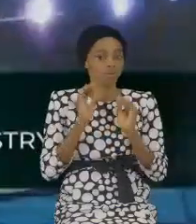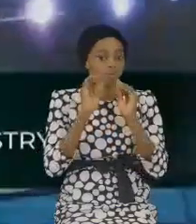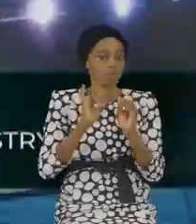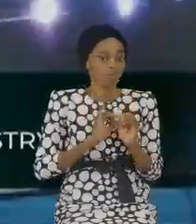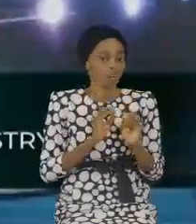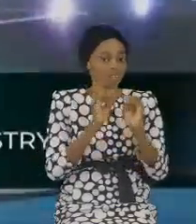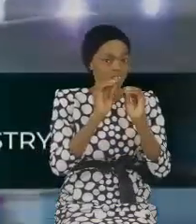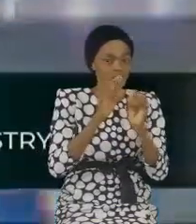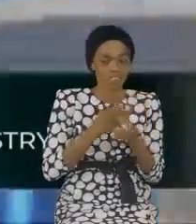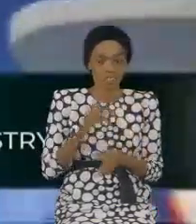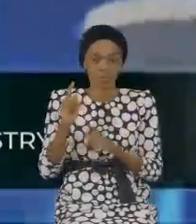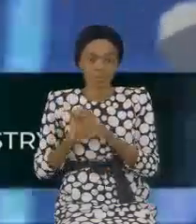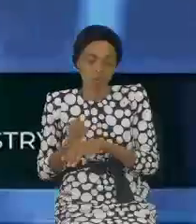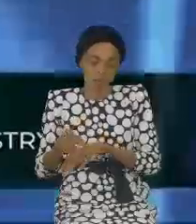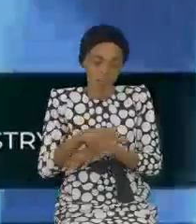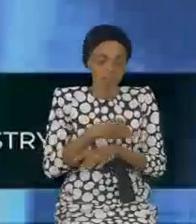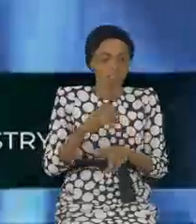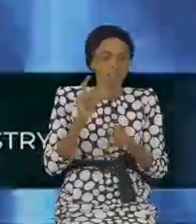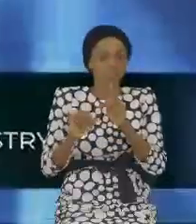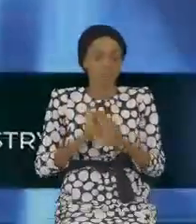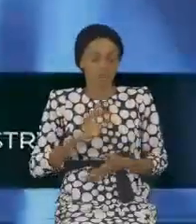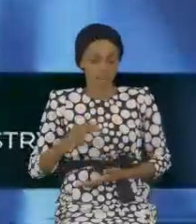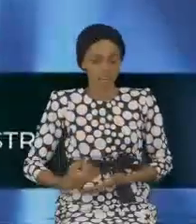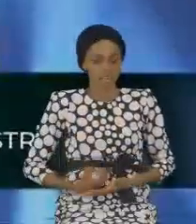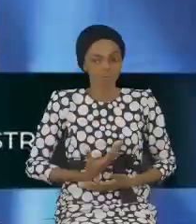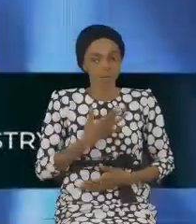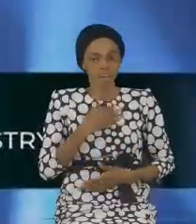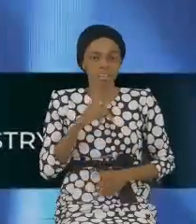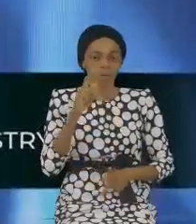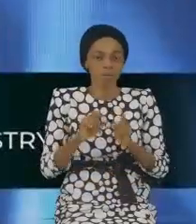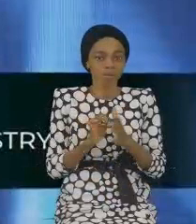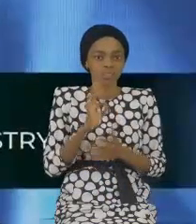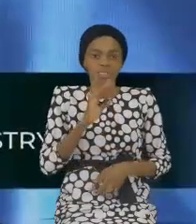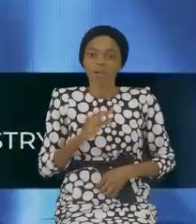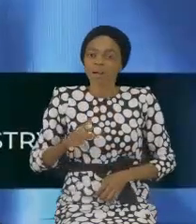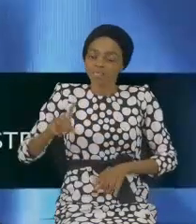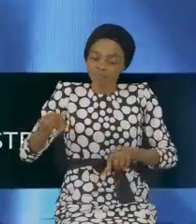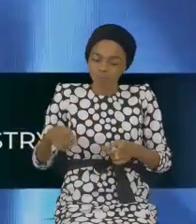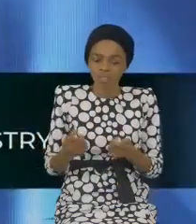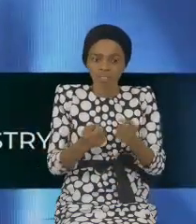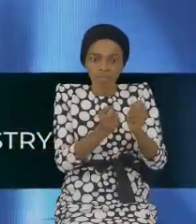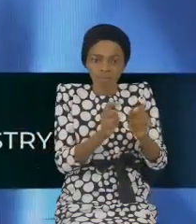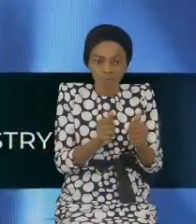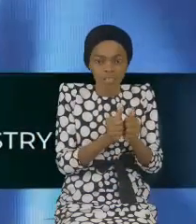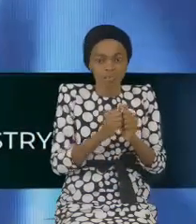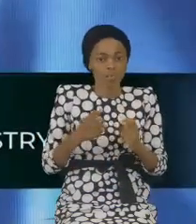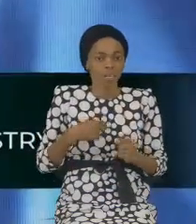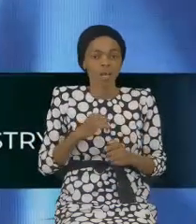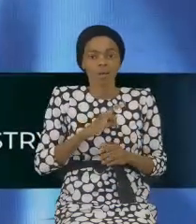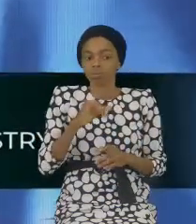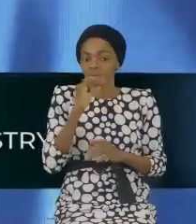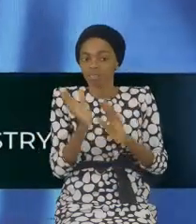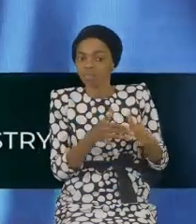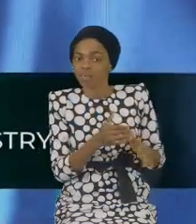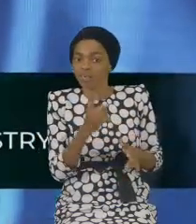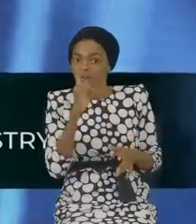I influence, and the people I inspire, and the people that I'm taking along with me, I'm not going to leave anyone behind, because Moses said,